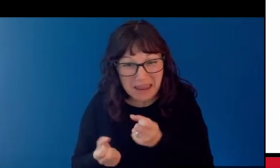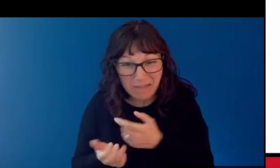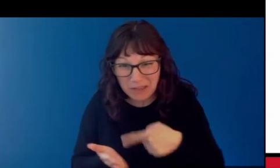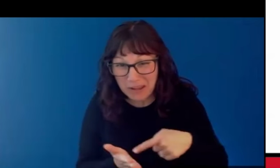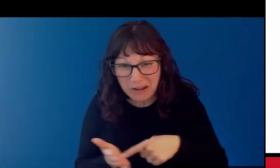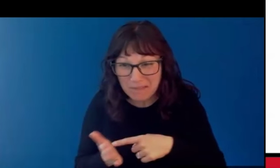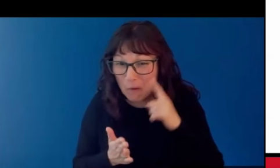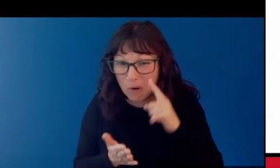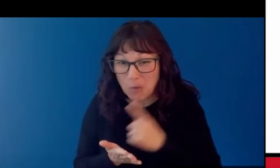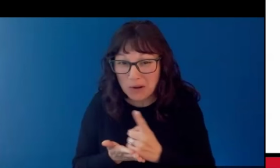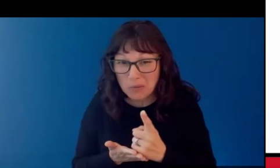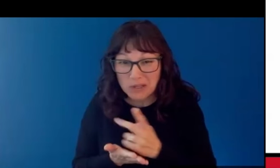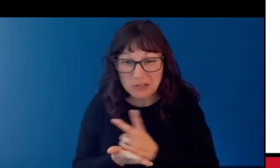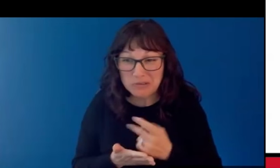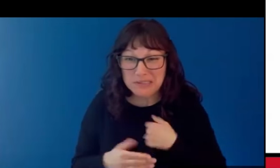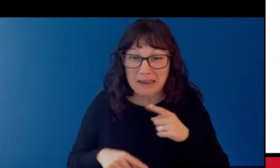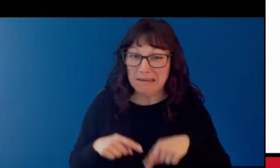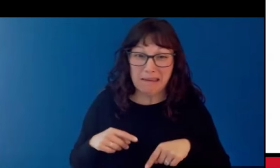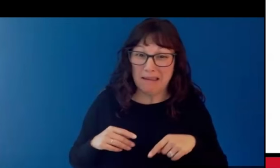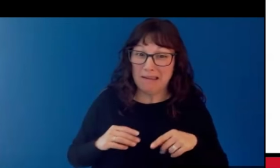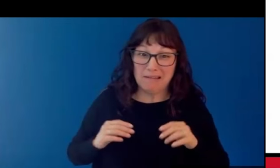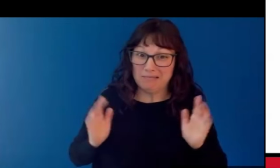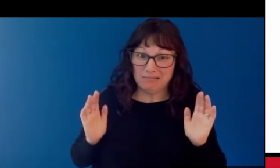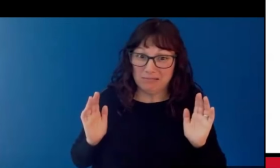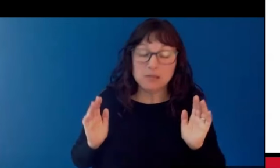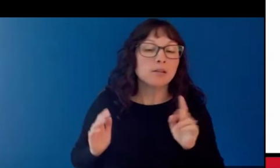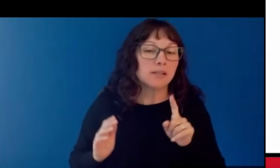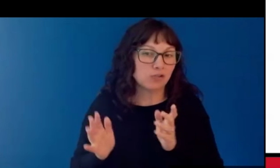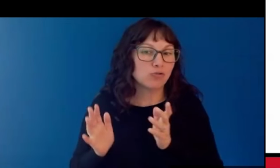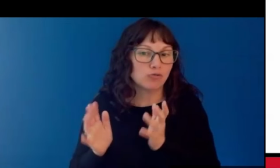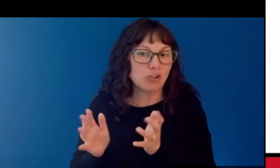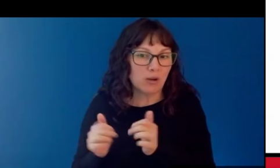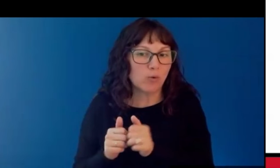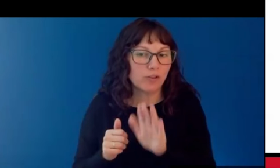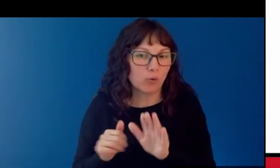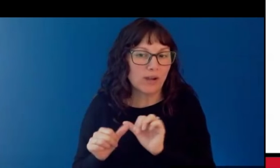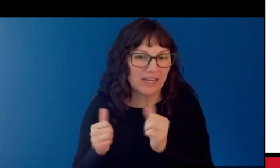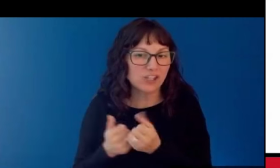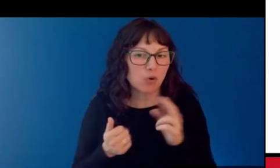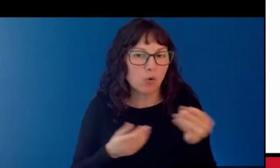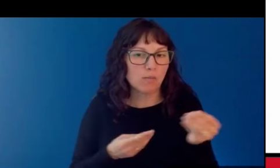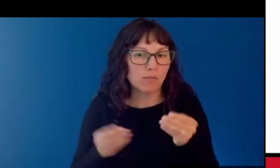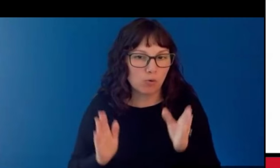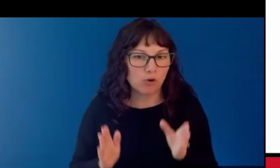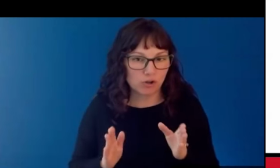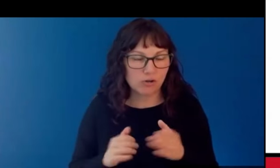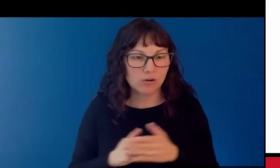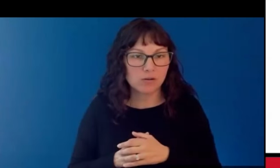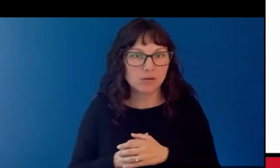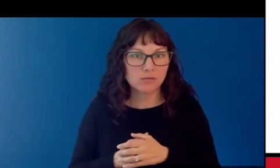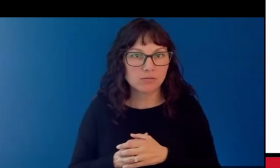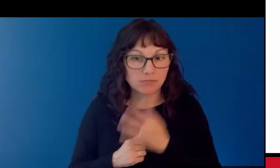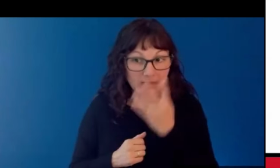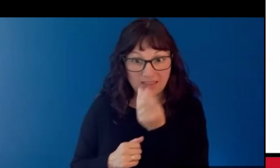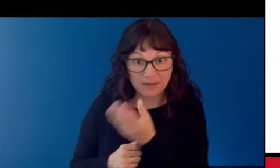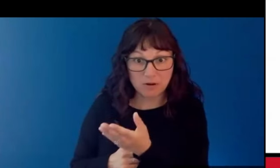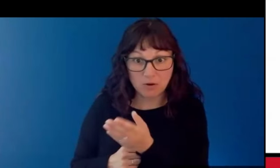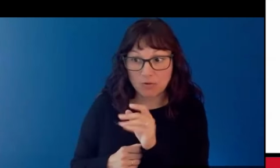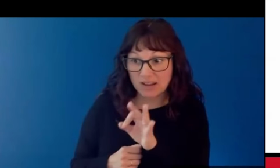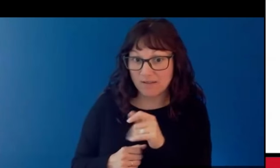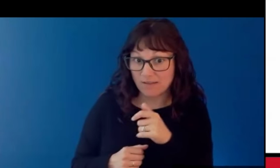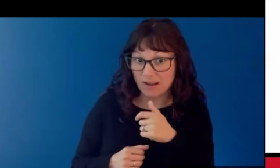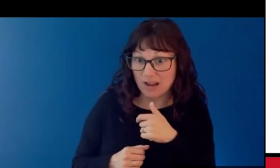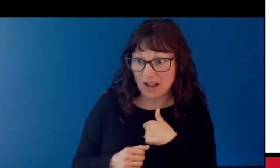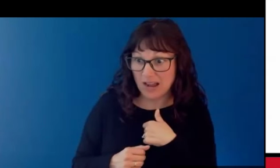or 2 weeks, you need to talk to that agent and broker and make sure that they understand, if you're looking at